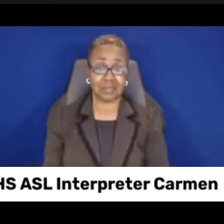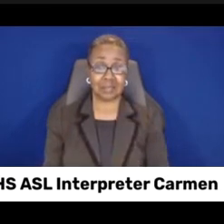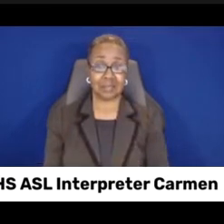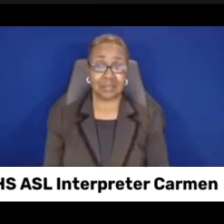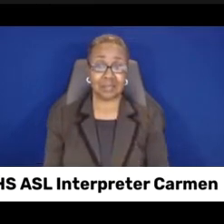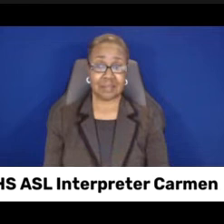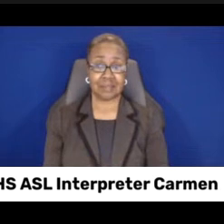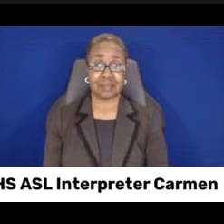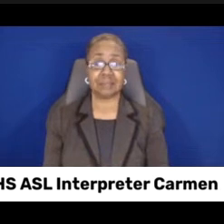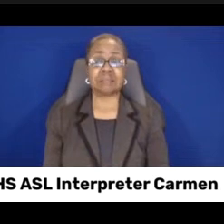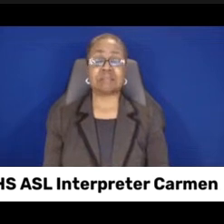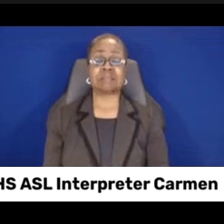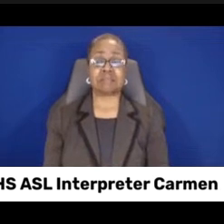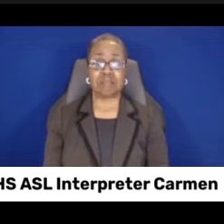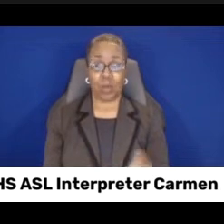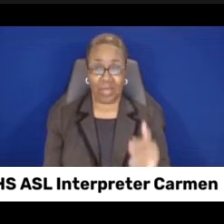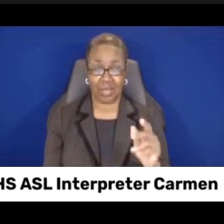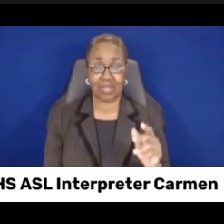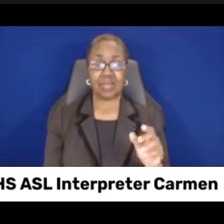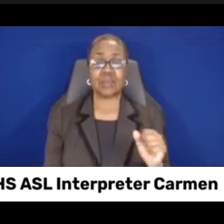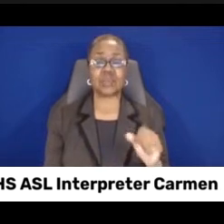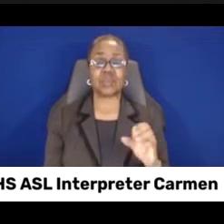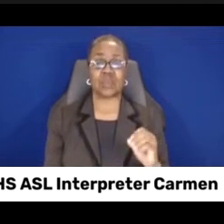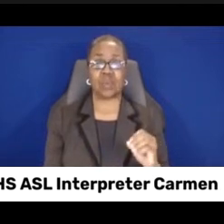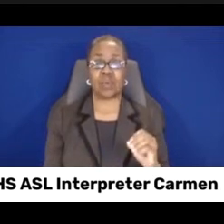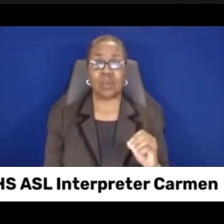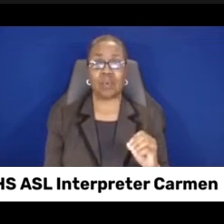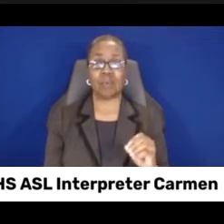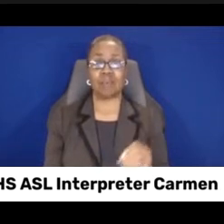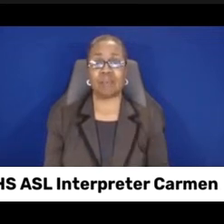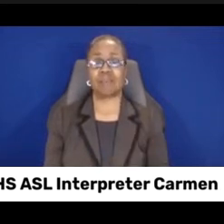Okay, great. So,